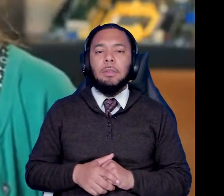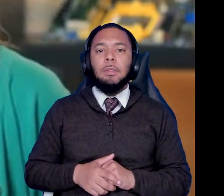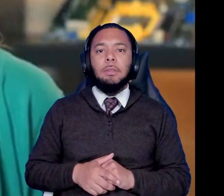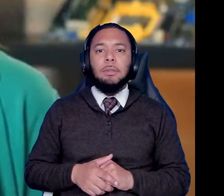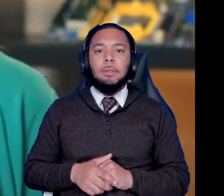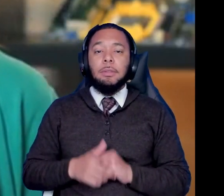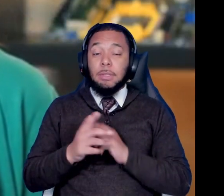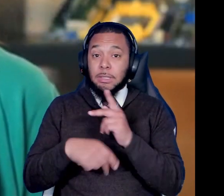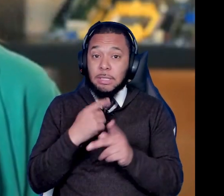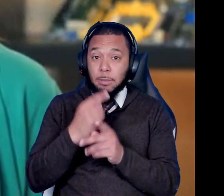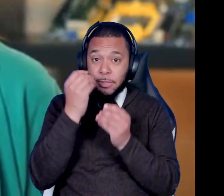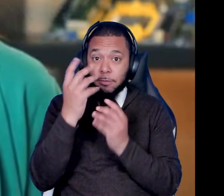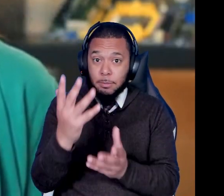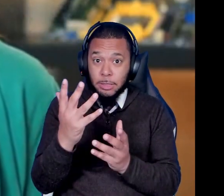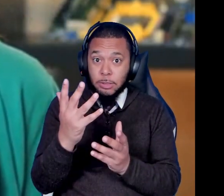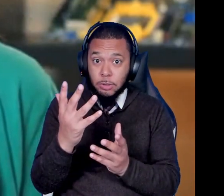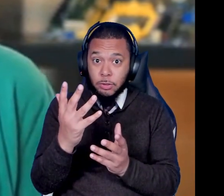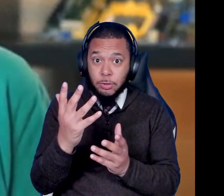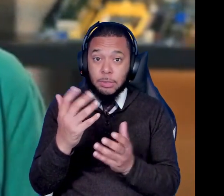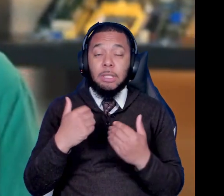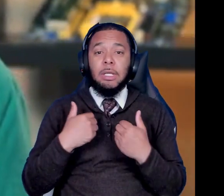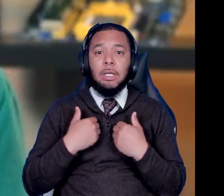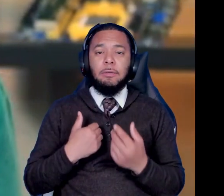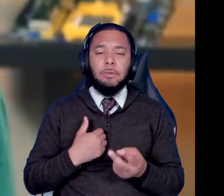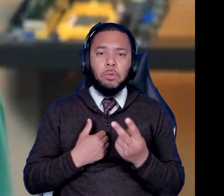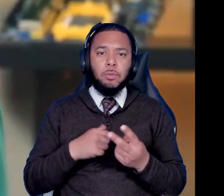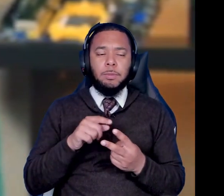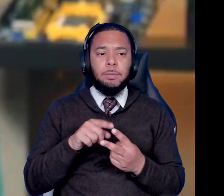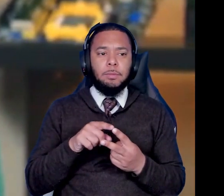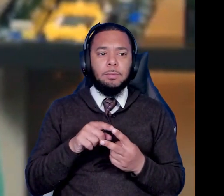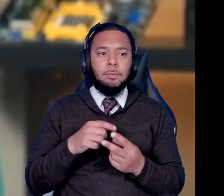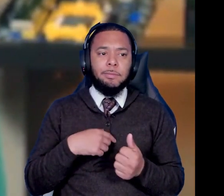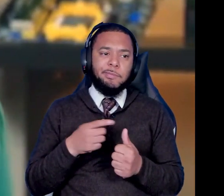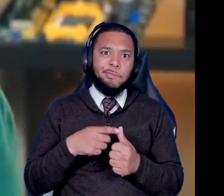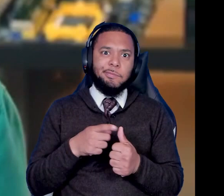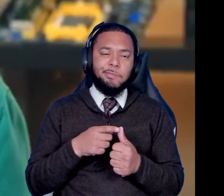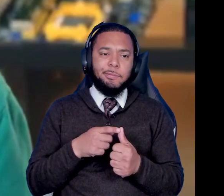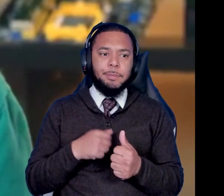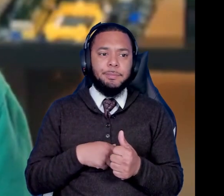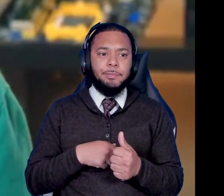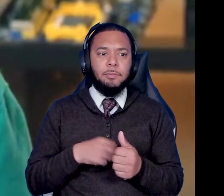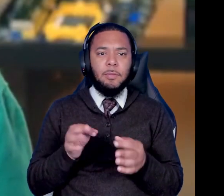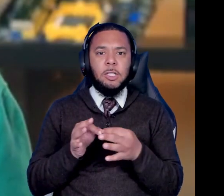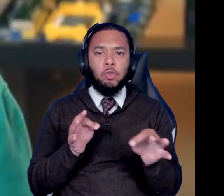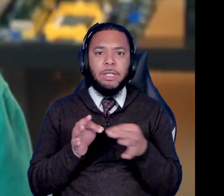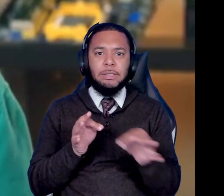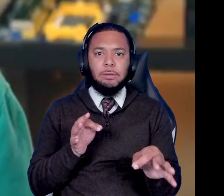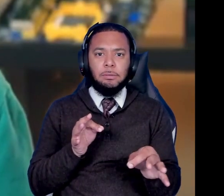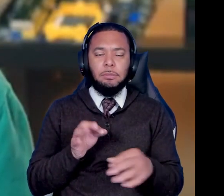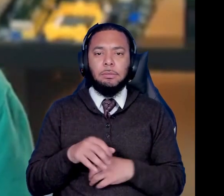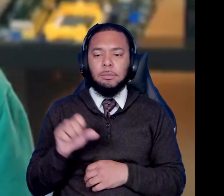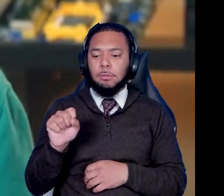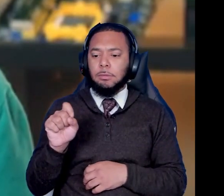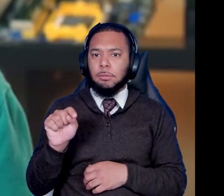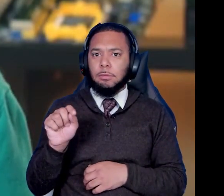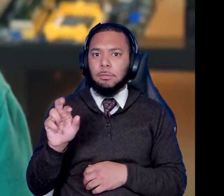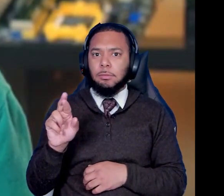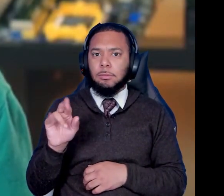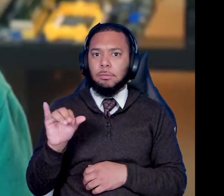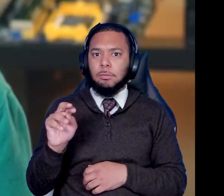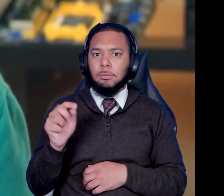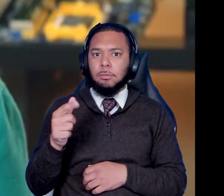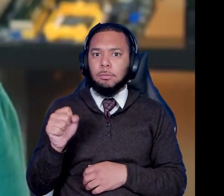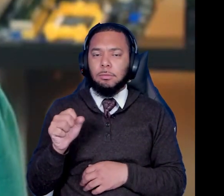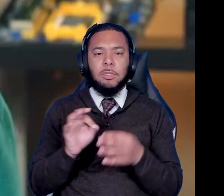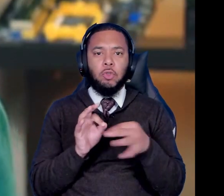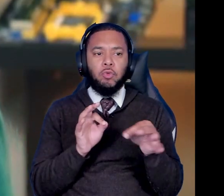that we're going to be talking about first and foremost are strings. So strings is just